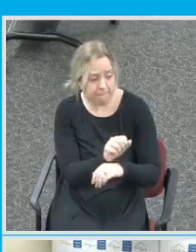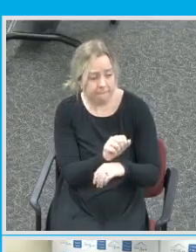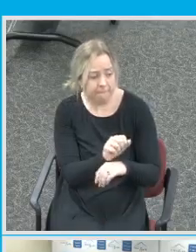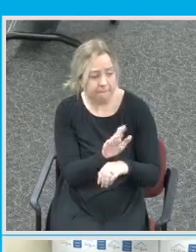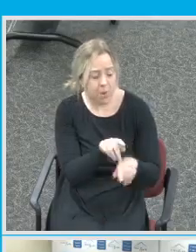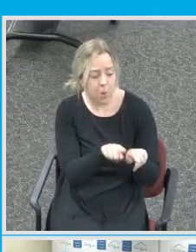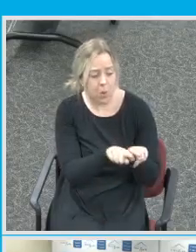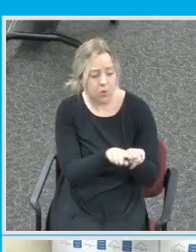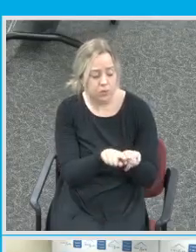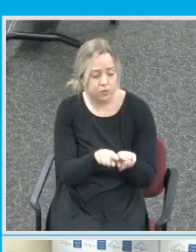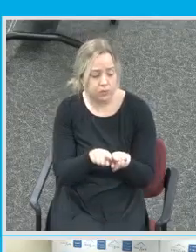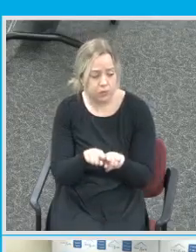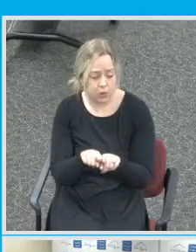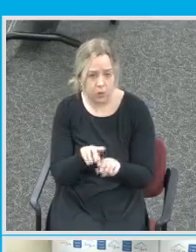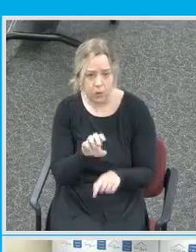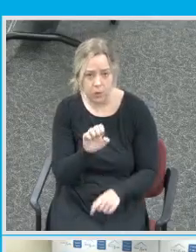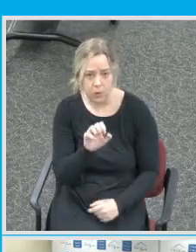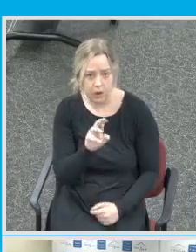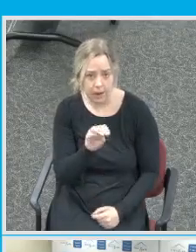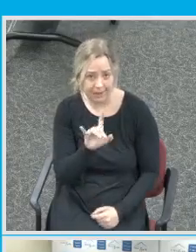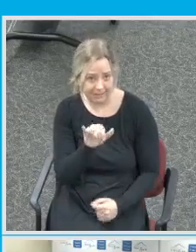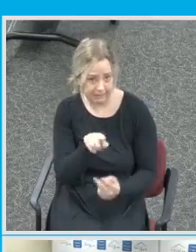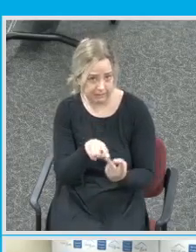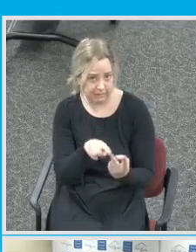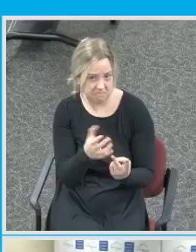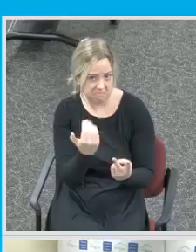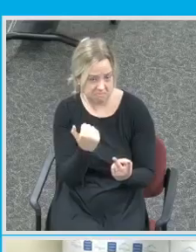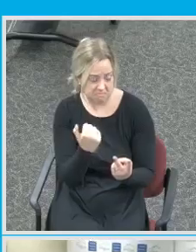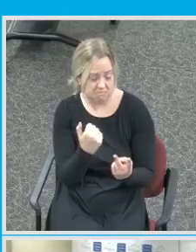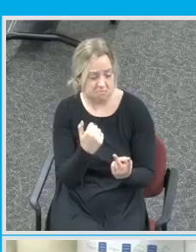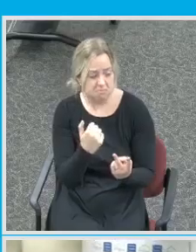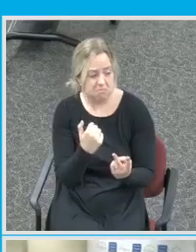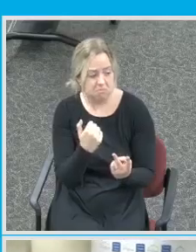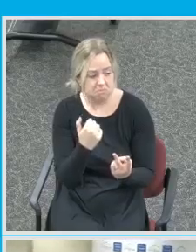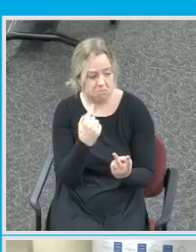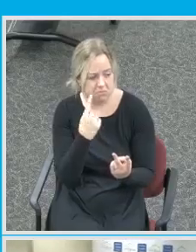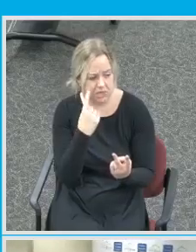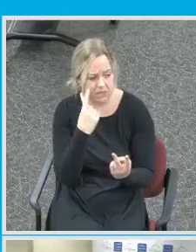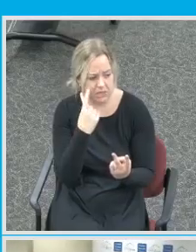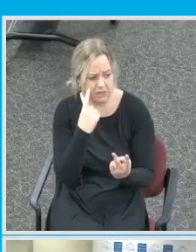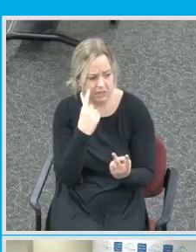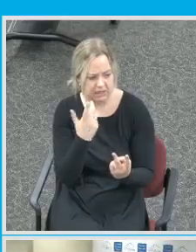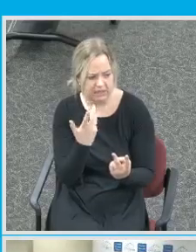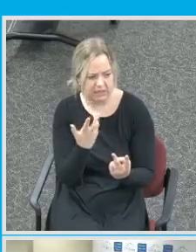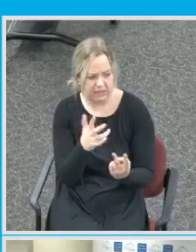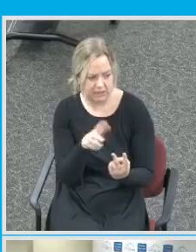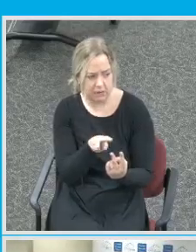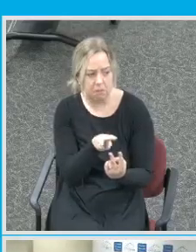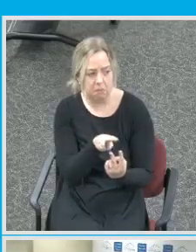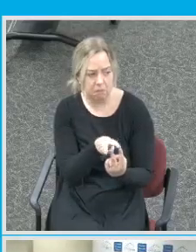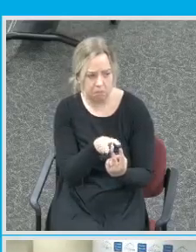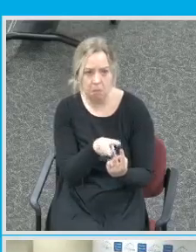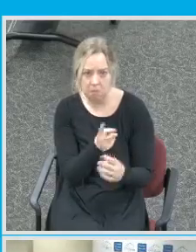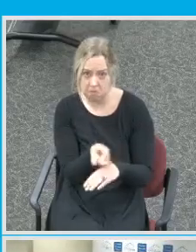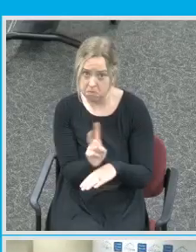also Emily Maney, and I think that's who I see in the audience,